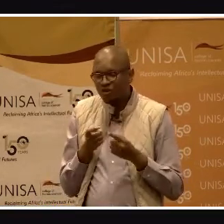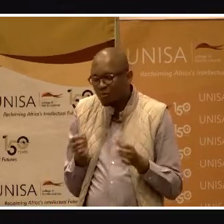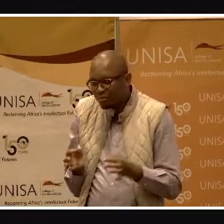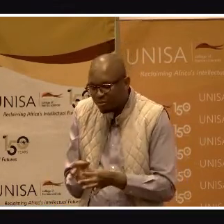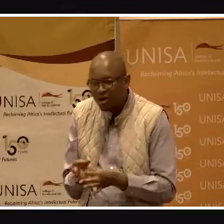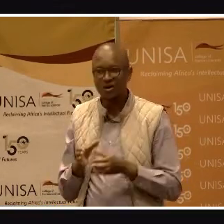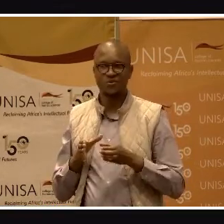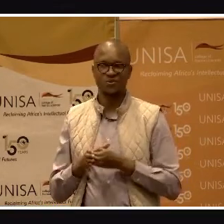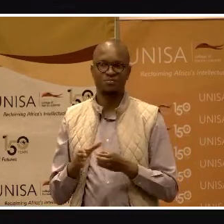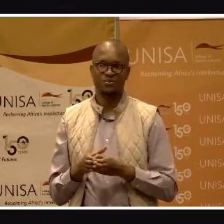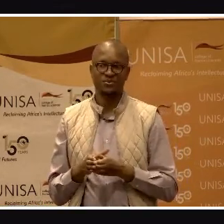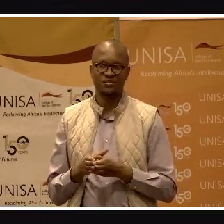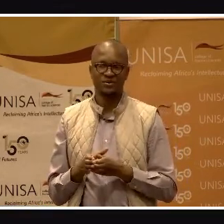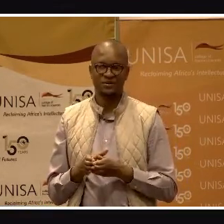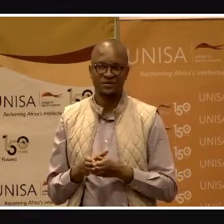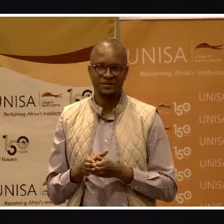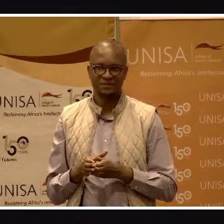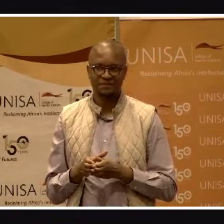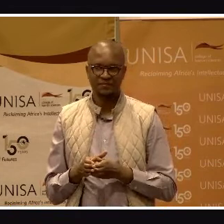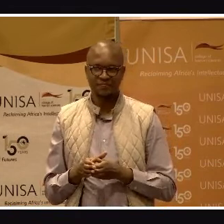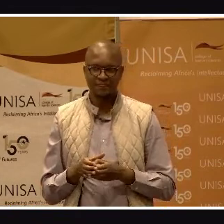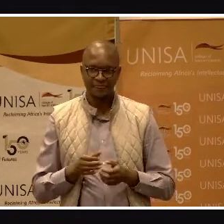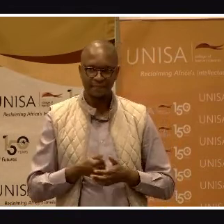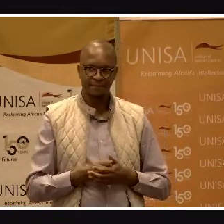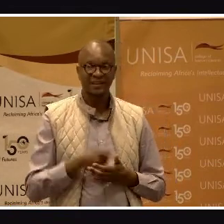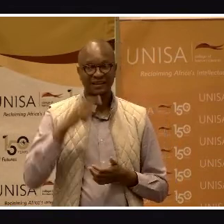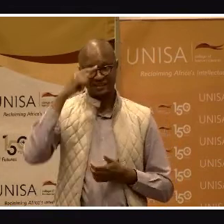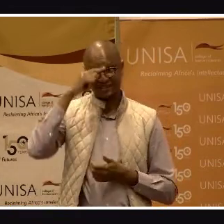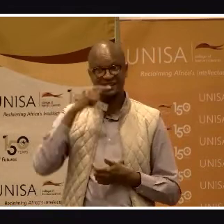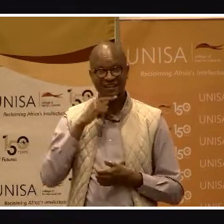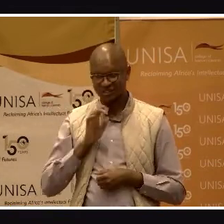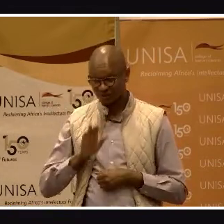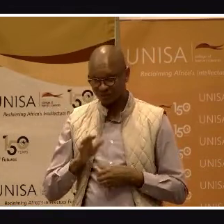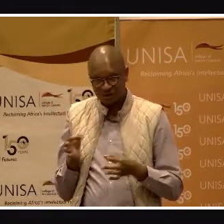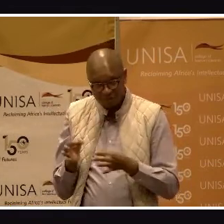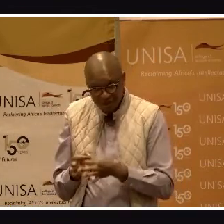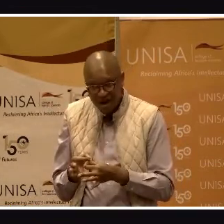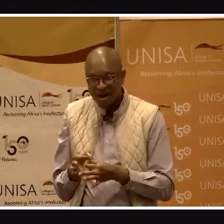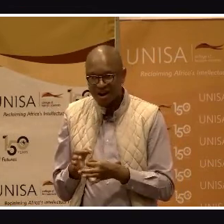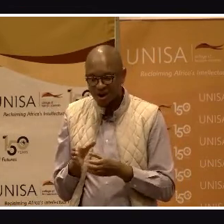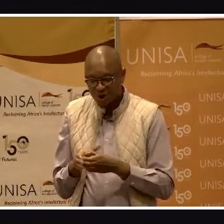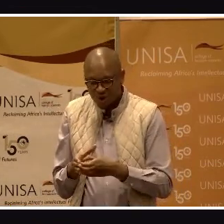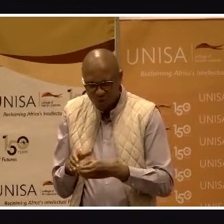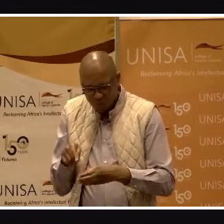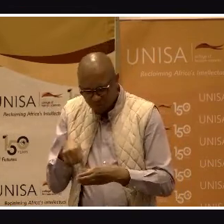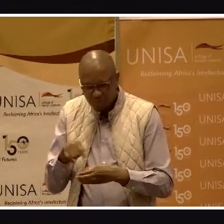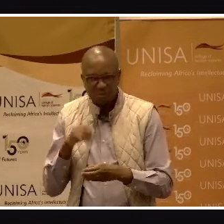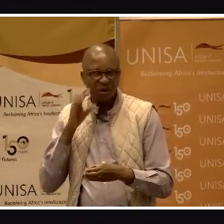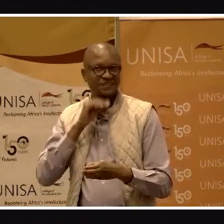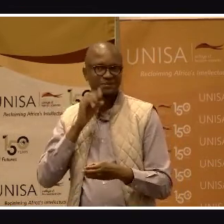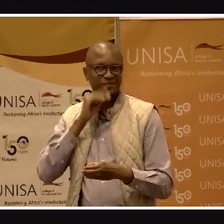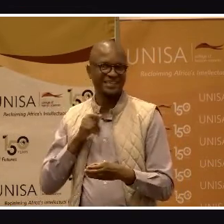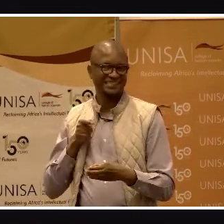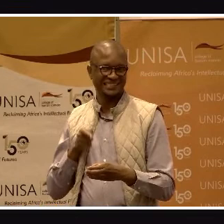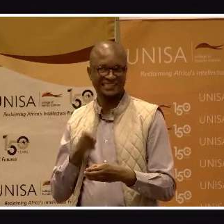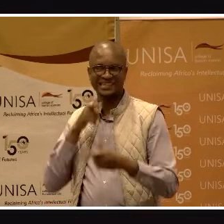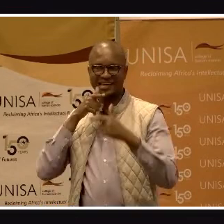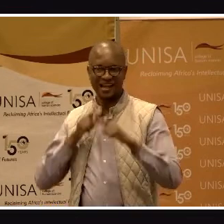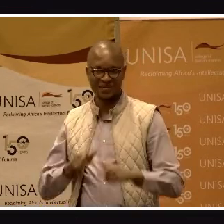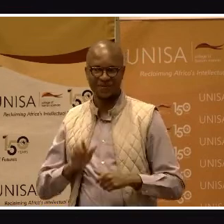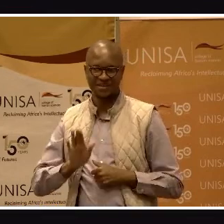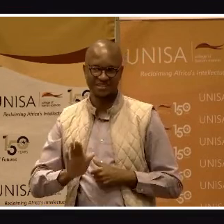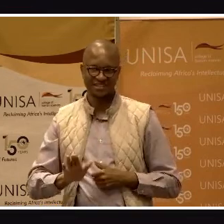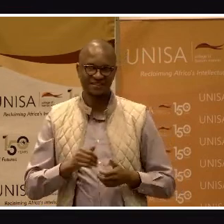also very prominent in my presentation. And development describes a new and advanced idea